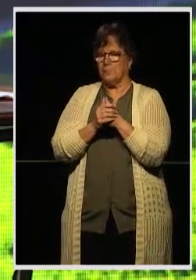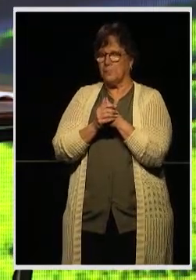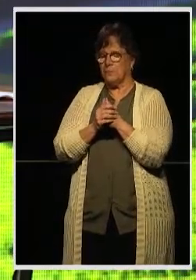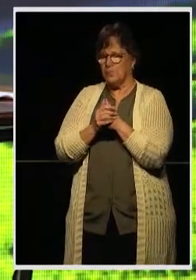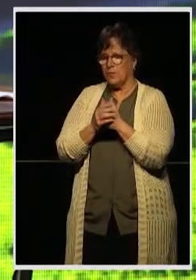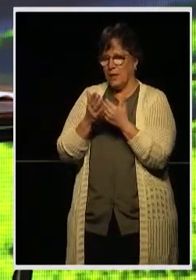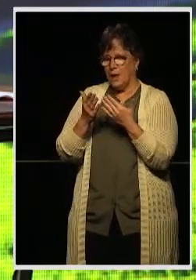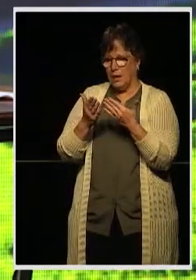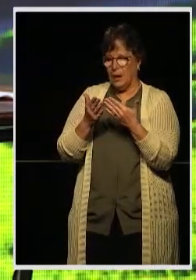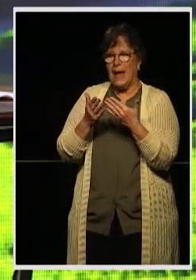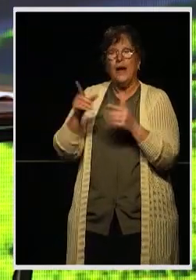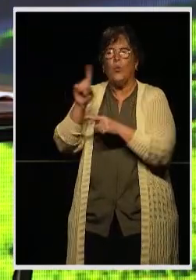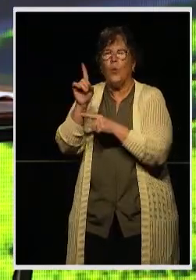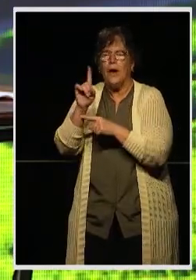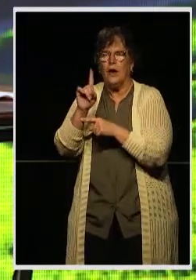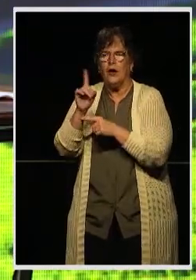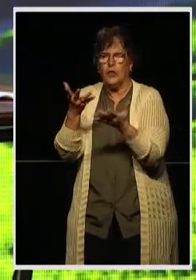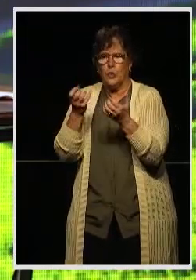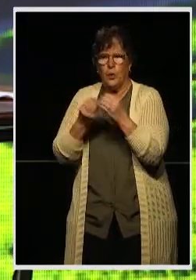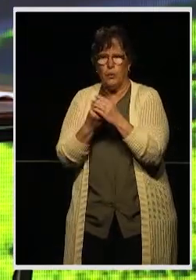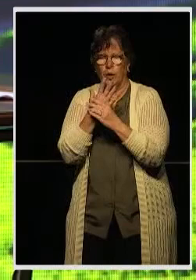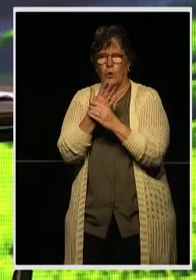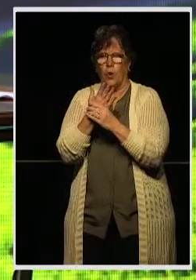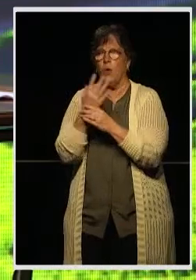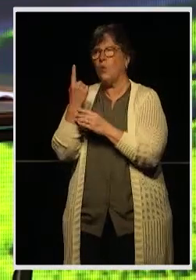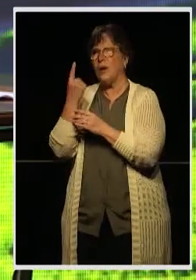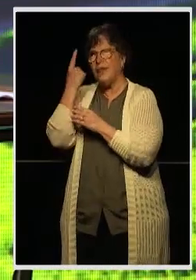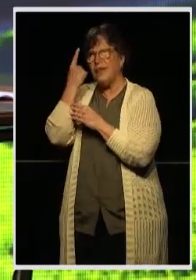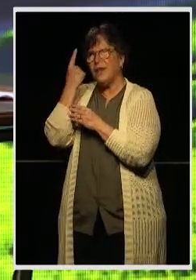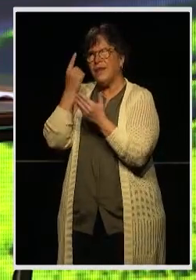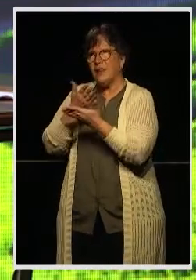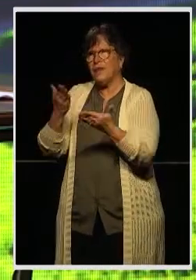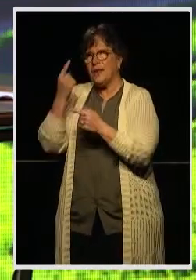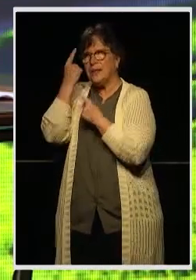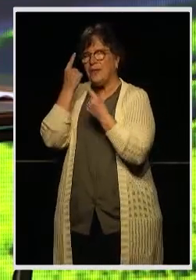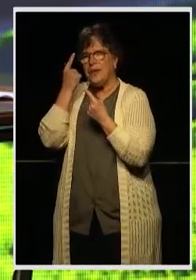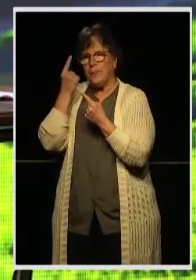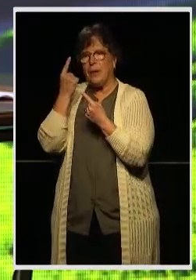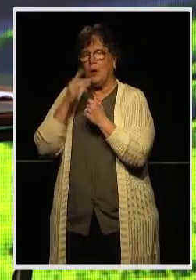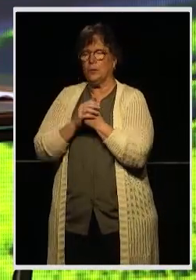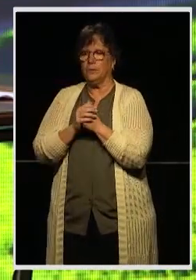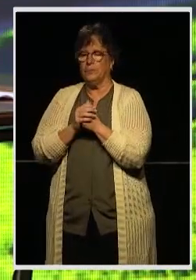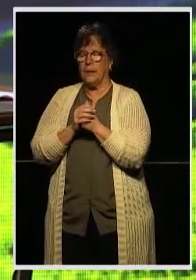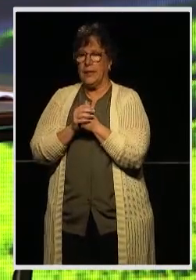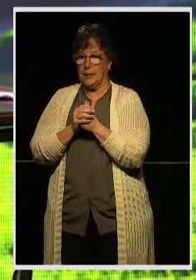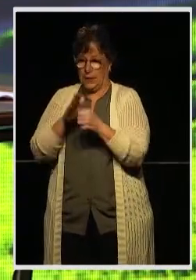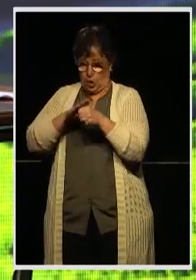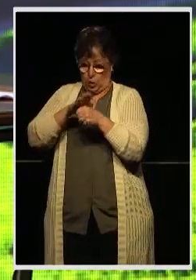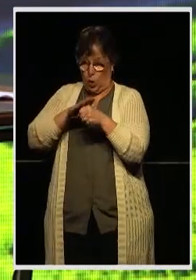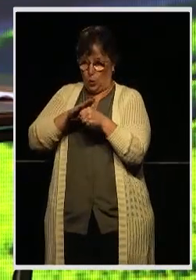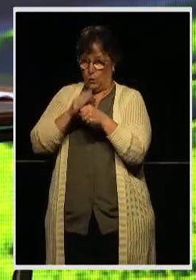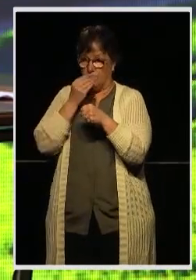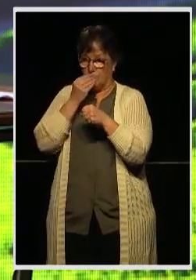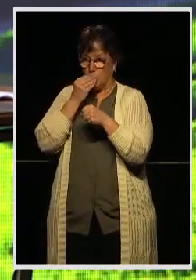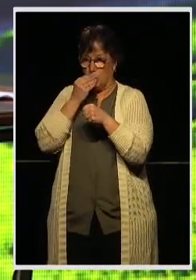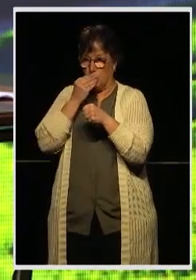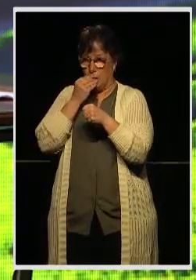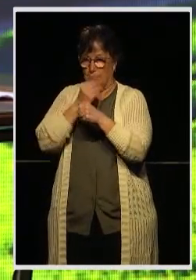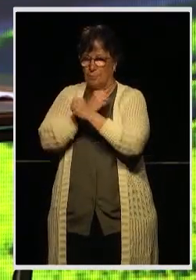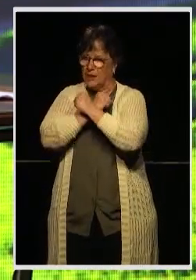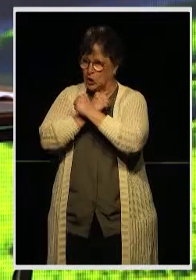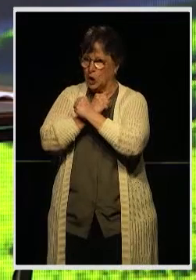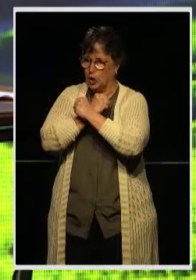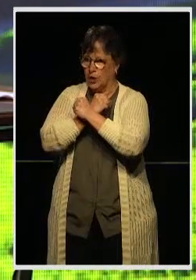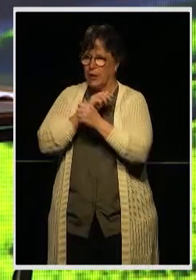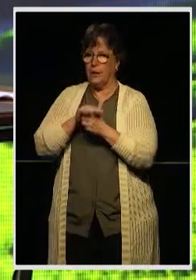and in what locations? Because one of the things I think about as well is local food security. I think one of the things we saw